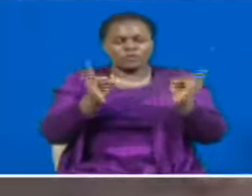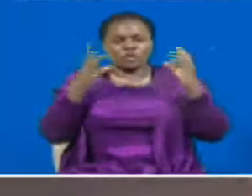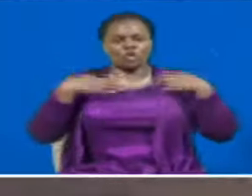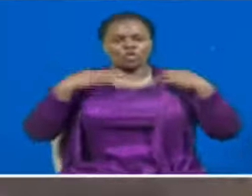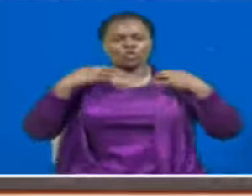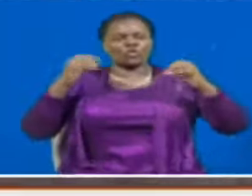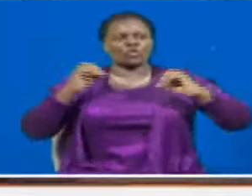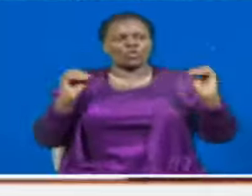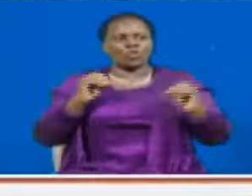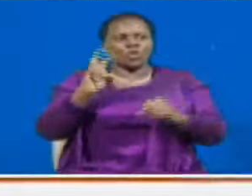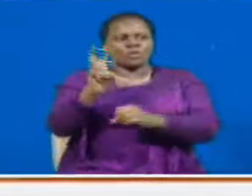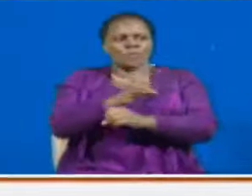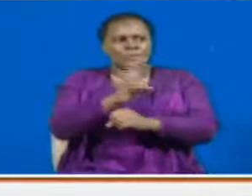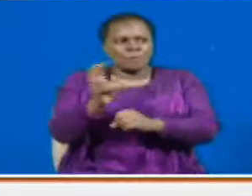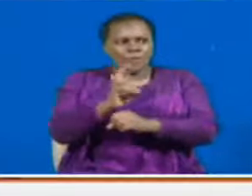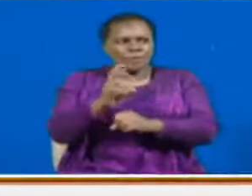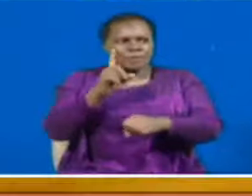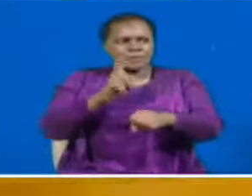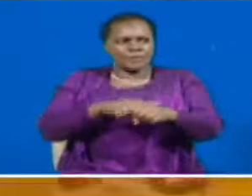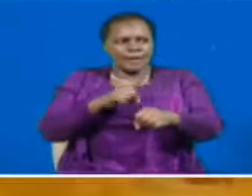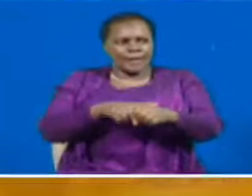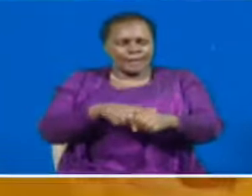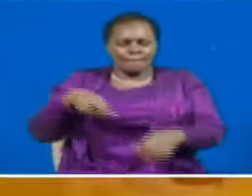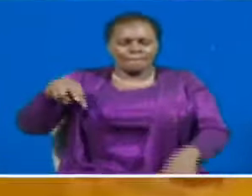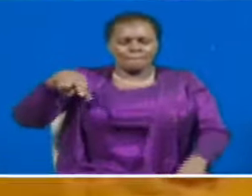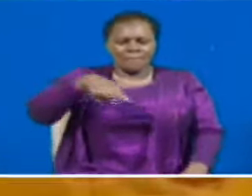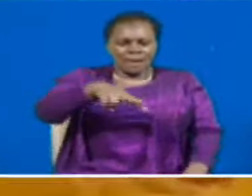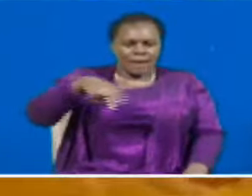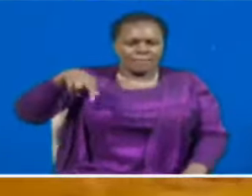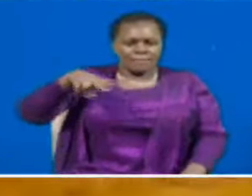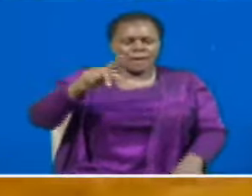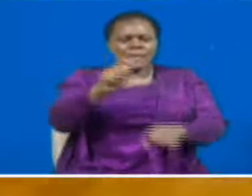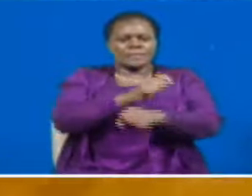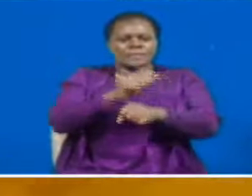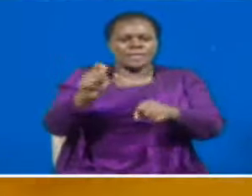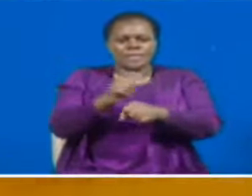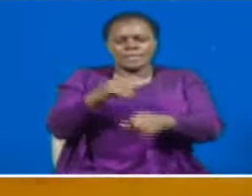being supervised by instructors during a routine march to their training grounds.